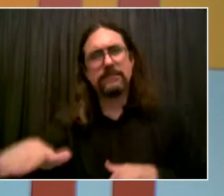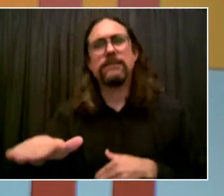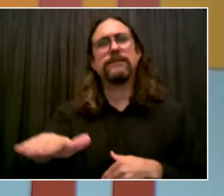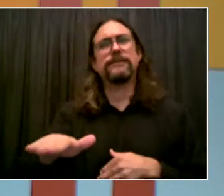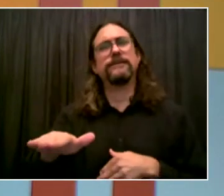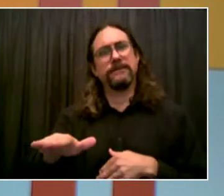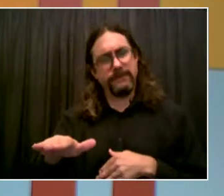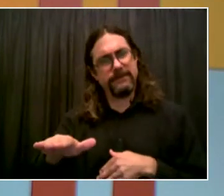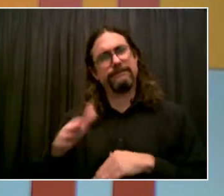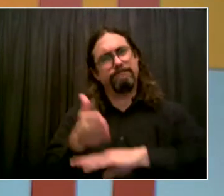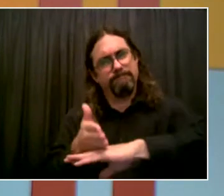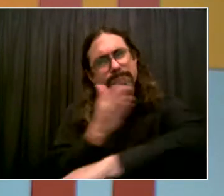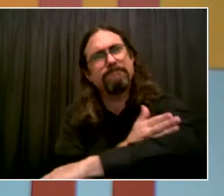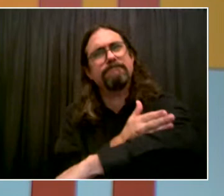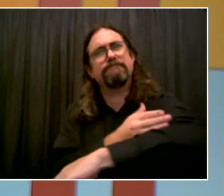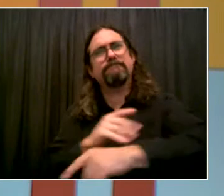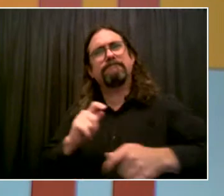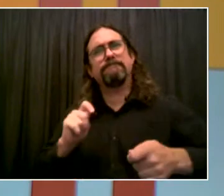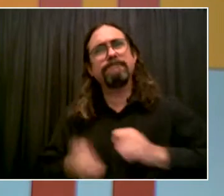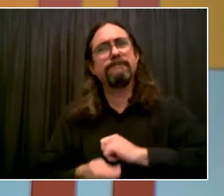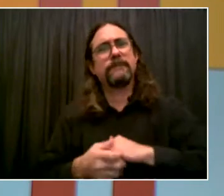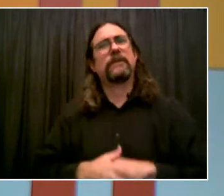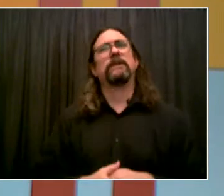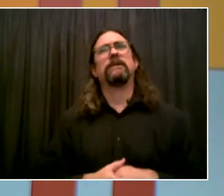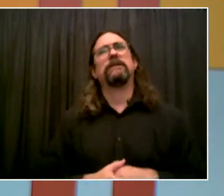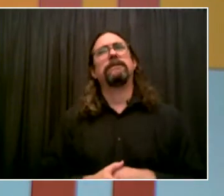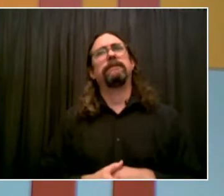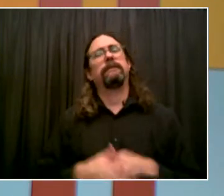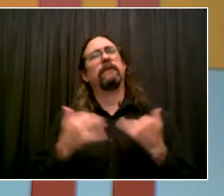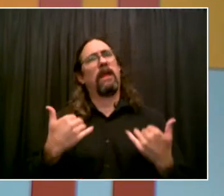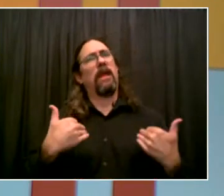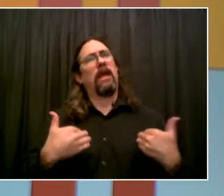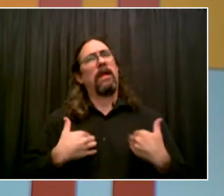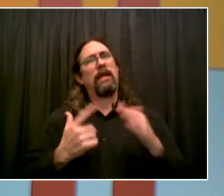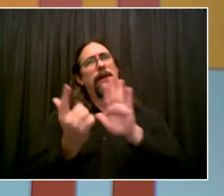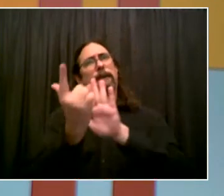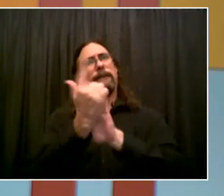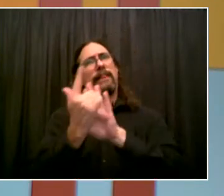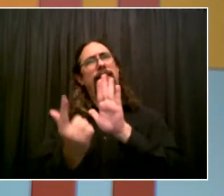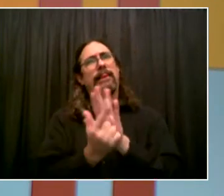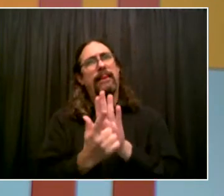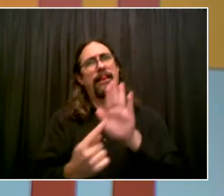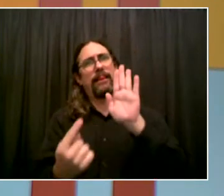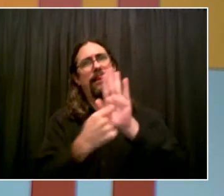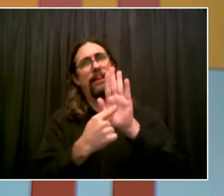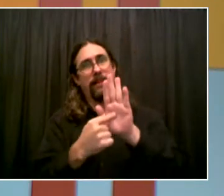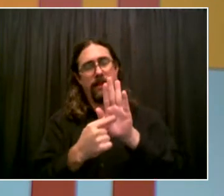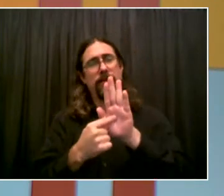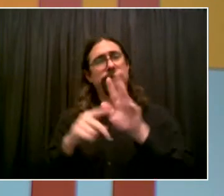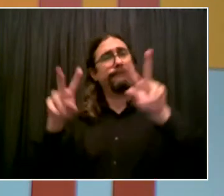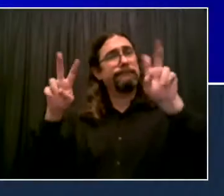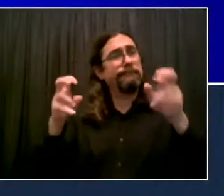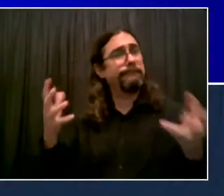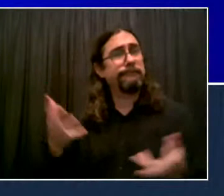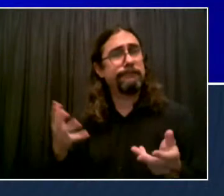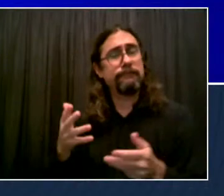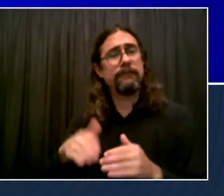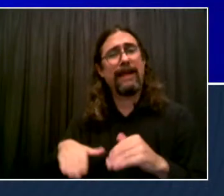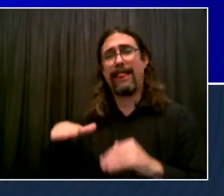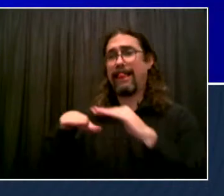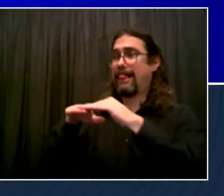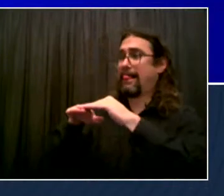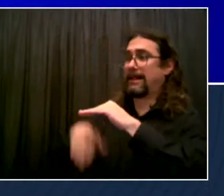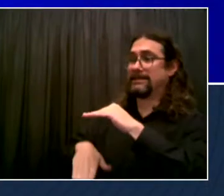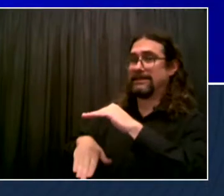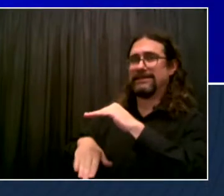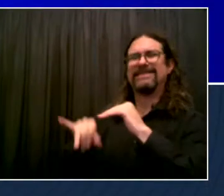by the governor. We thank her for that. That's allowing us to immediately move a number of individuals out of Rikers. That's helping